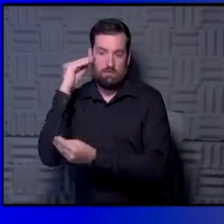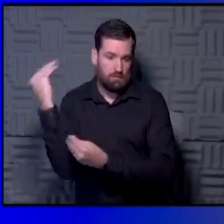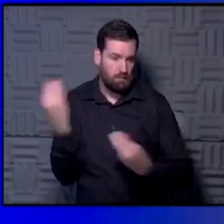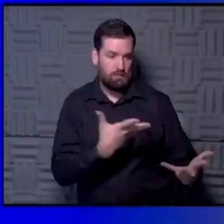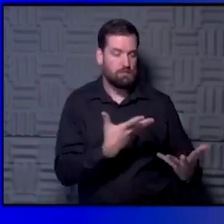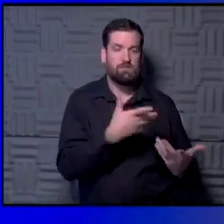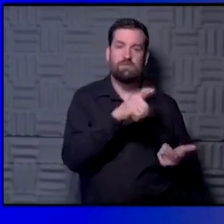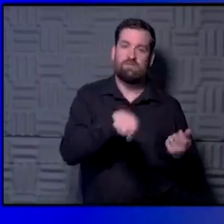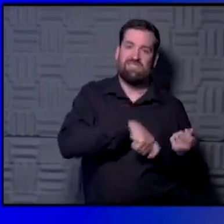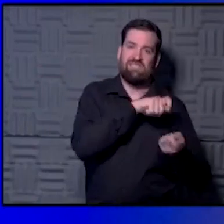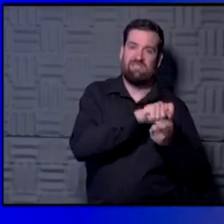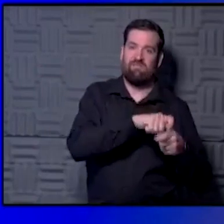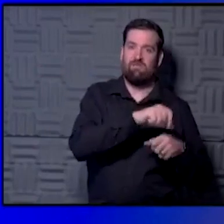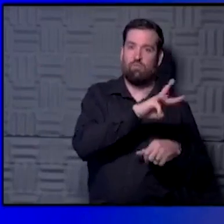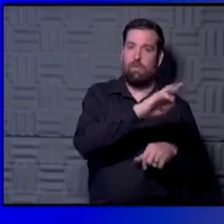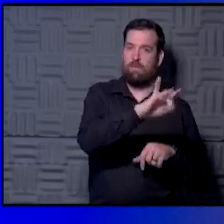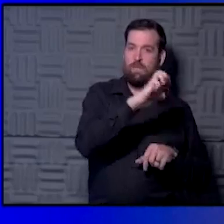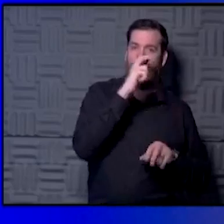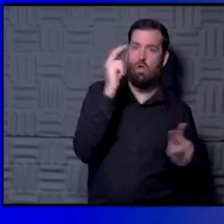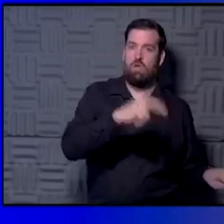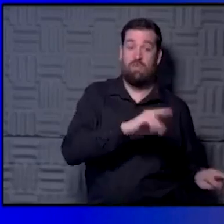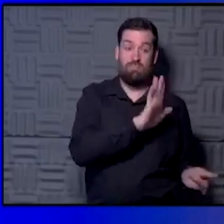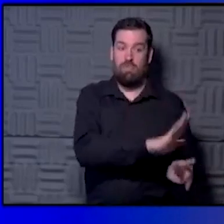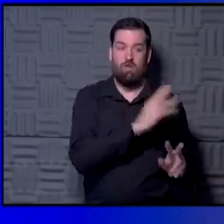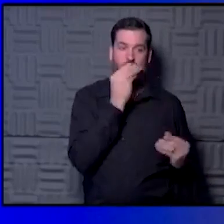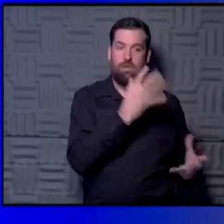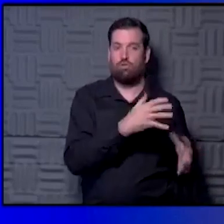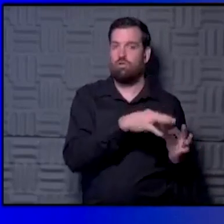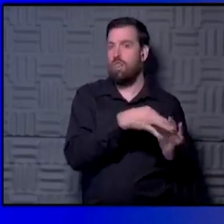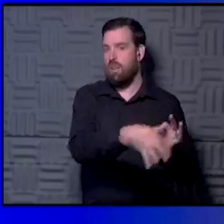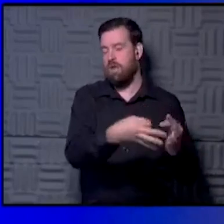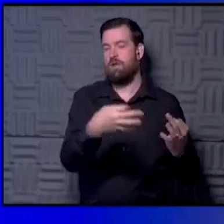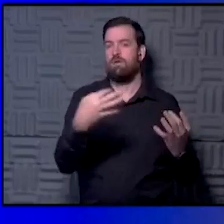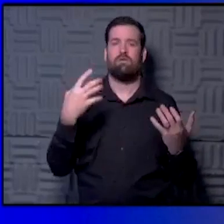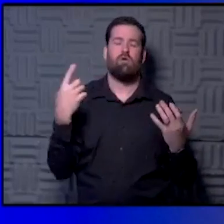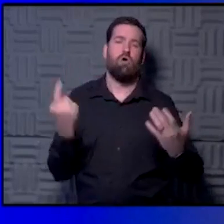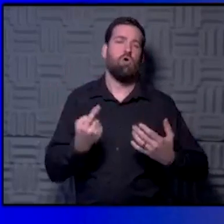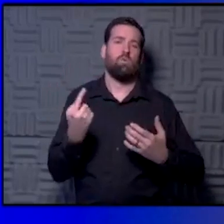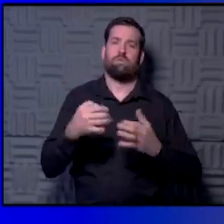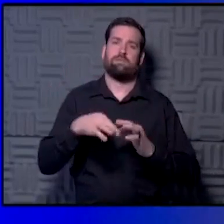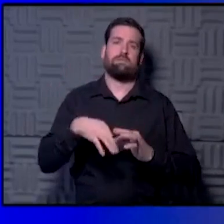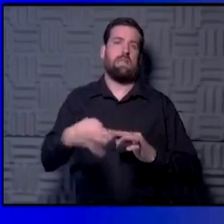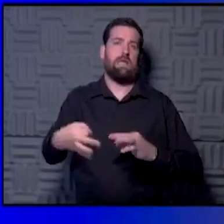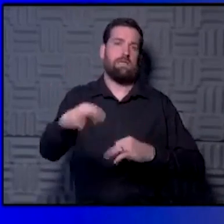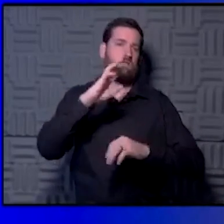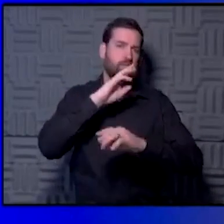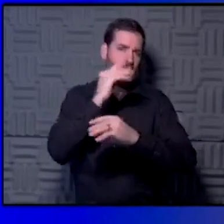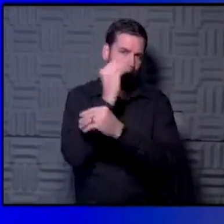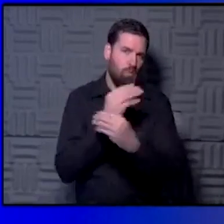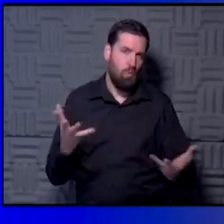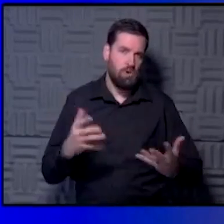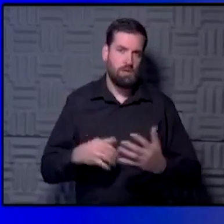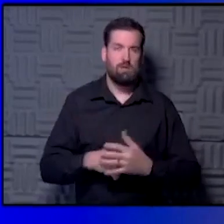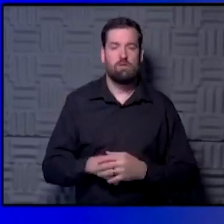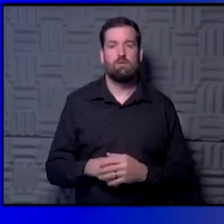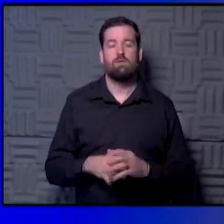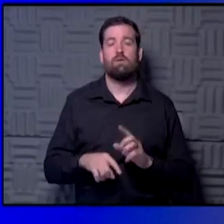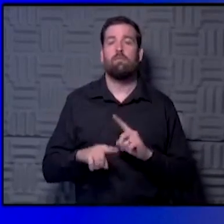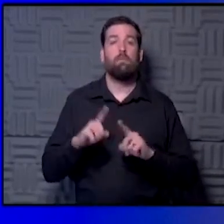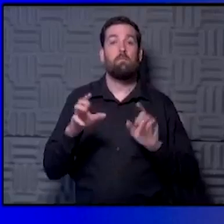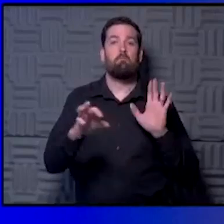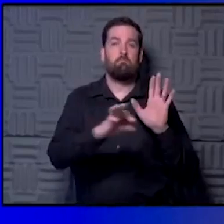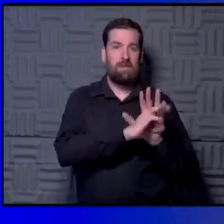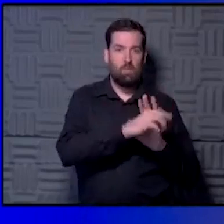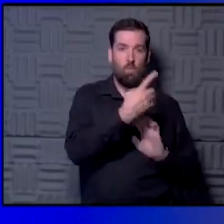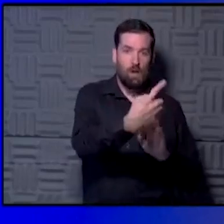at whatever specific site you're looking at where they're getting their information. So there's always delay in reporting, things of that nature. But maybe pick 1